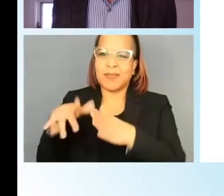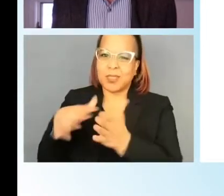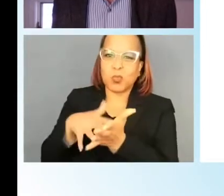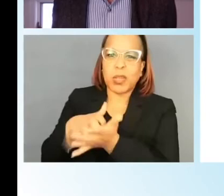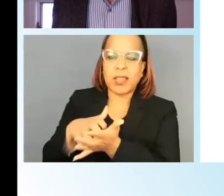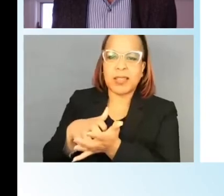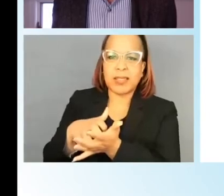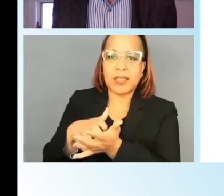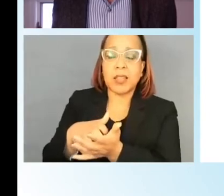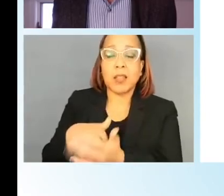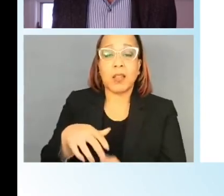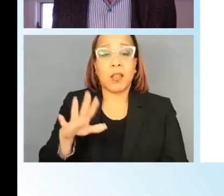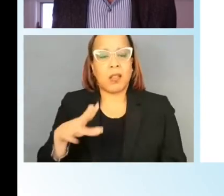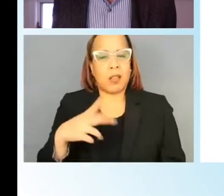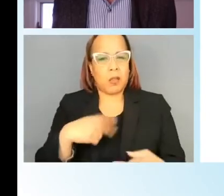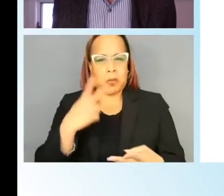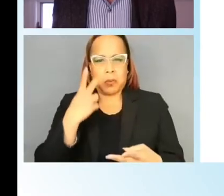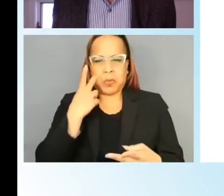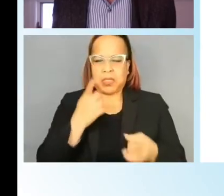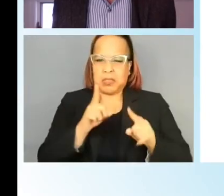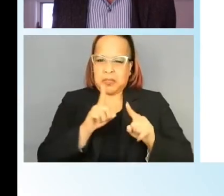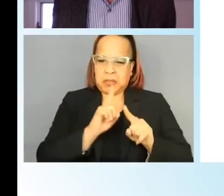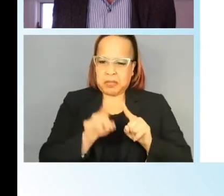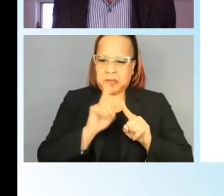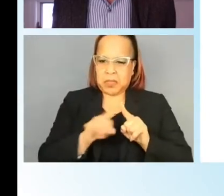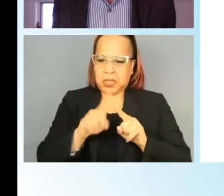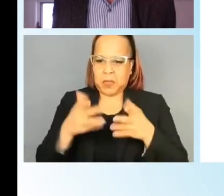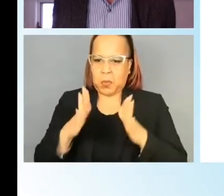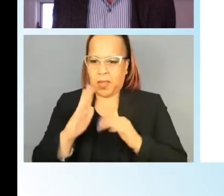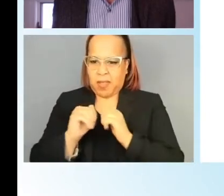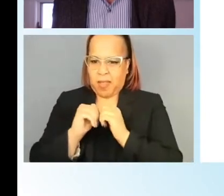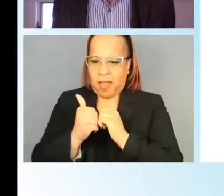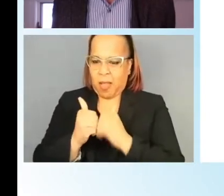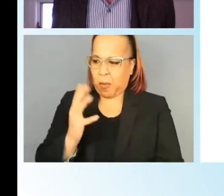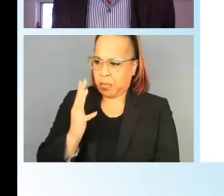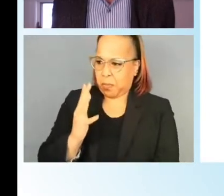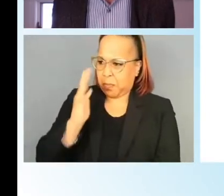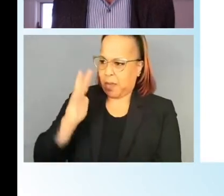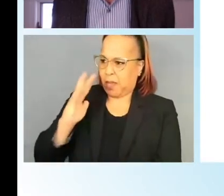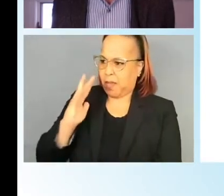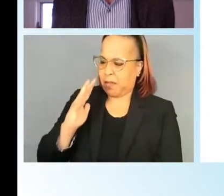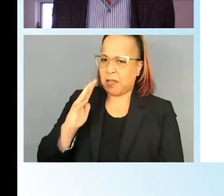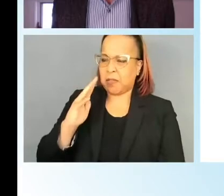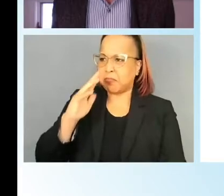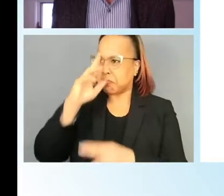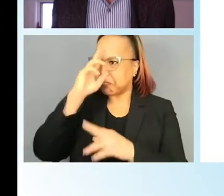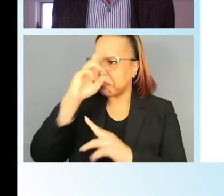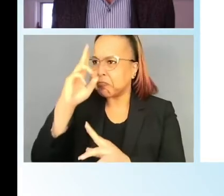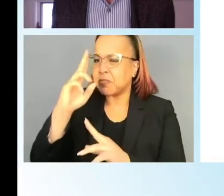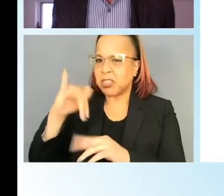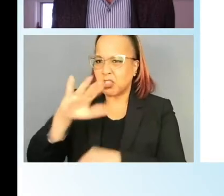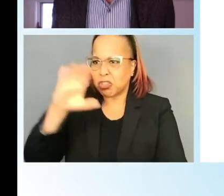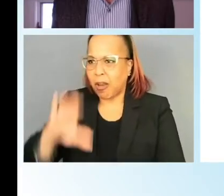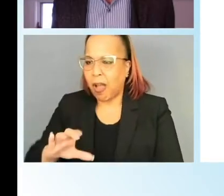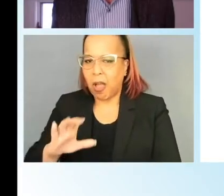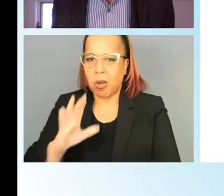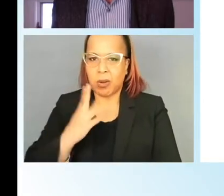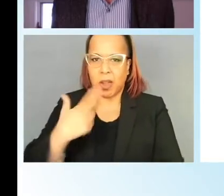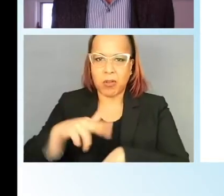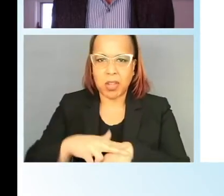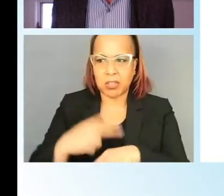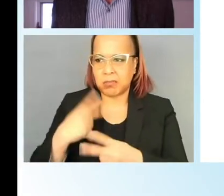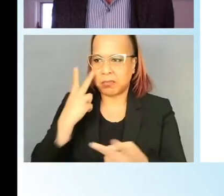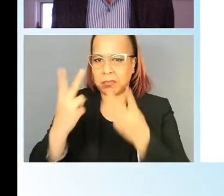see all sorts of ways in which the past is memorialized in Chicago and within our nation. And I think part